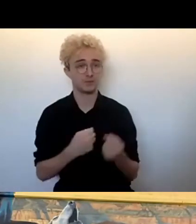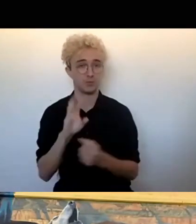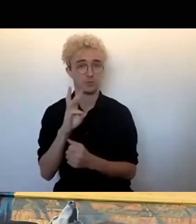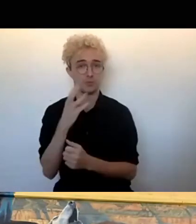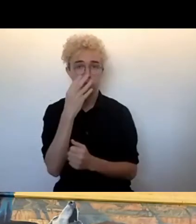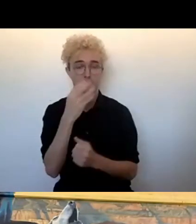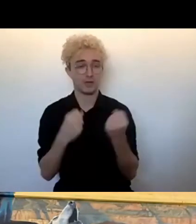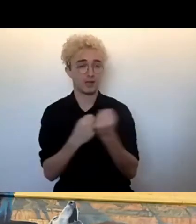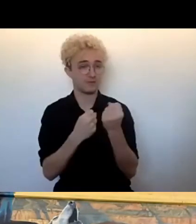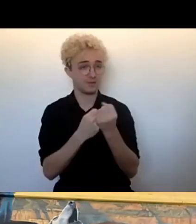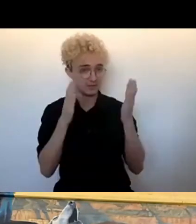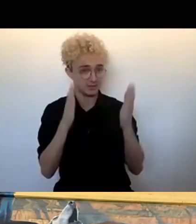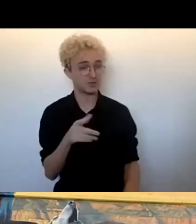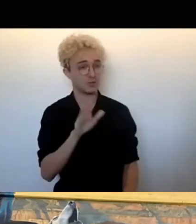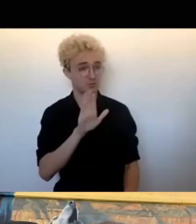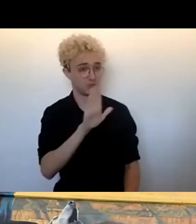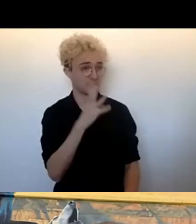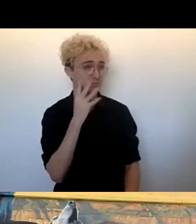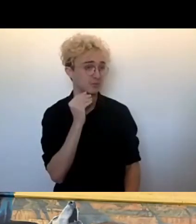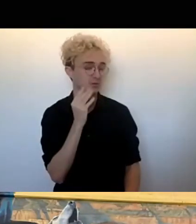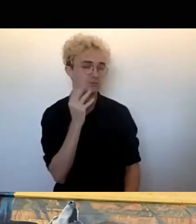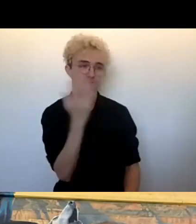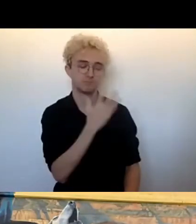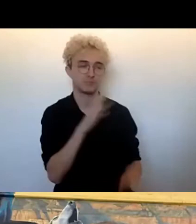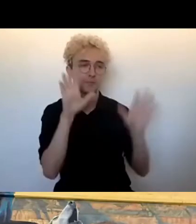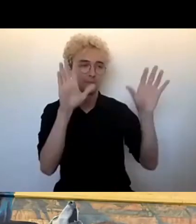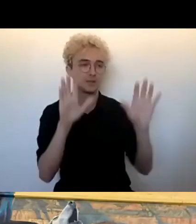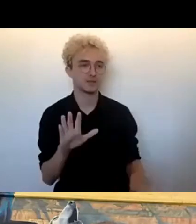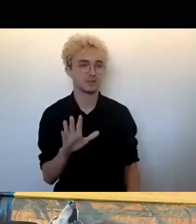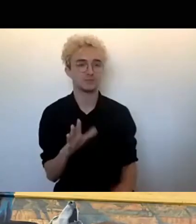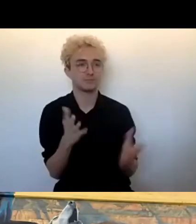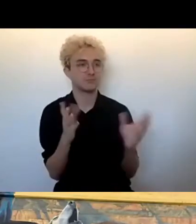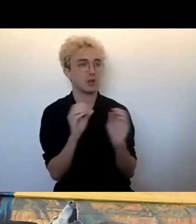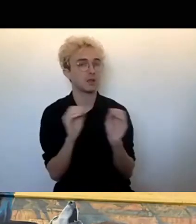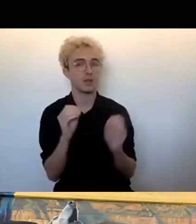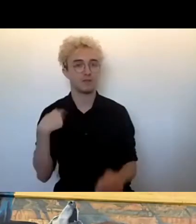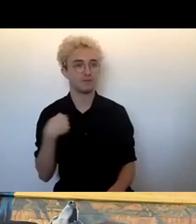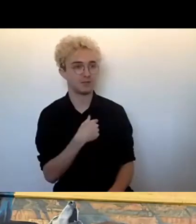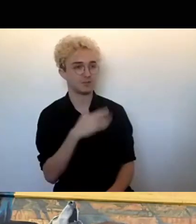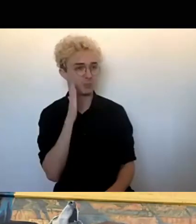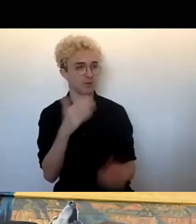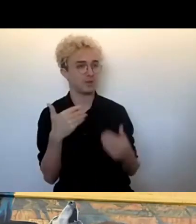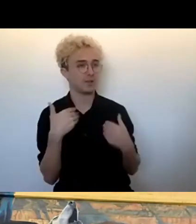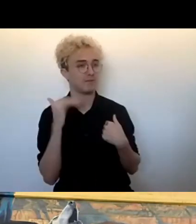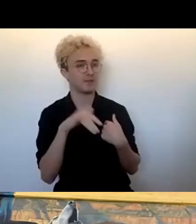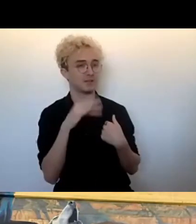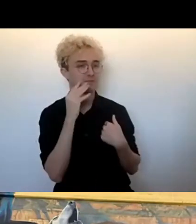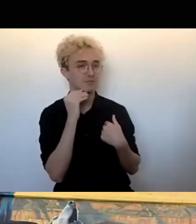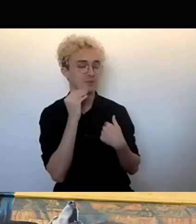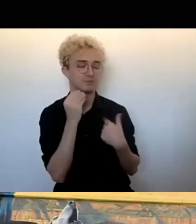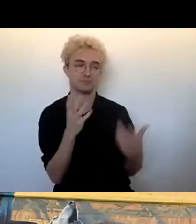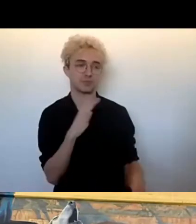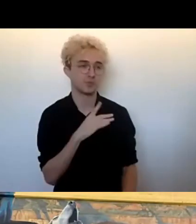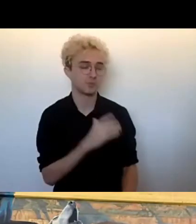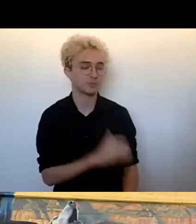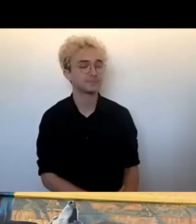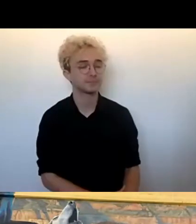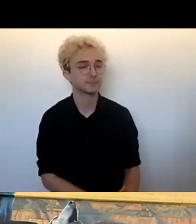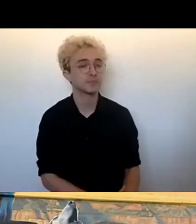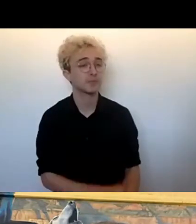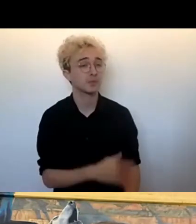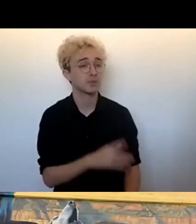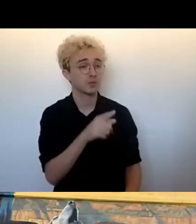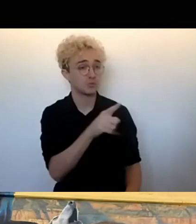amazing, because so many, literally none of us will ever have that type of experience. So that's really incredible. Does anyone fly with you when